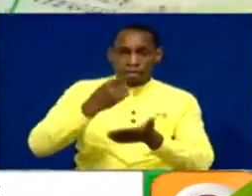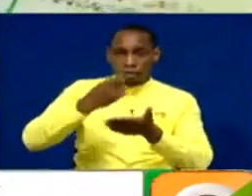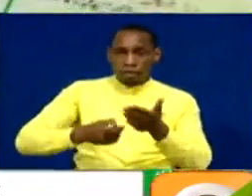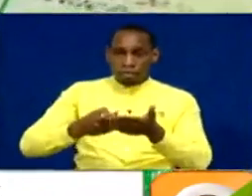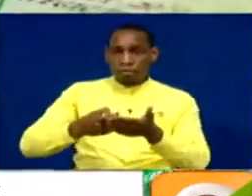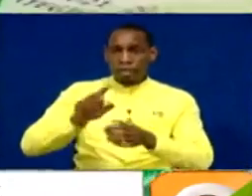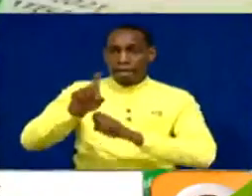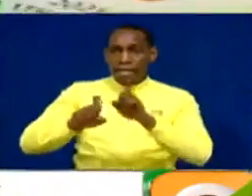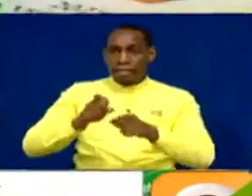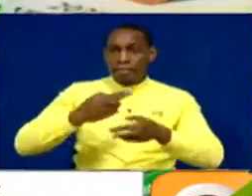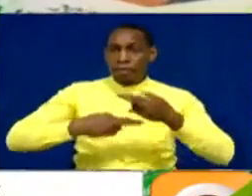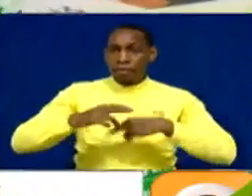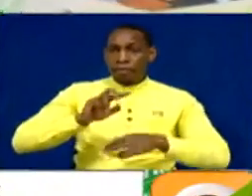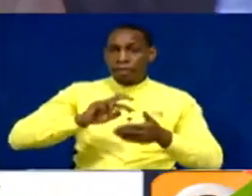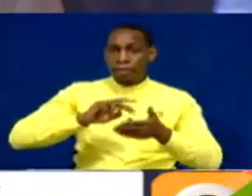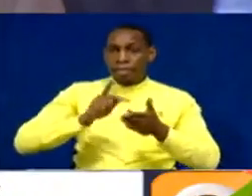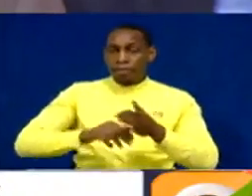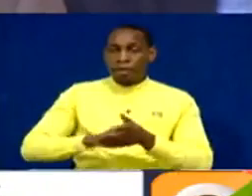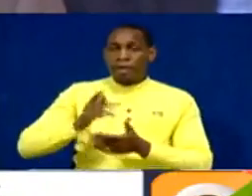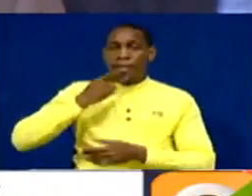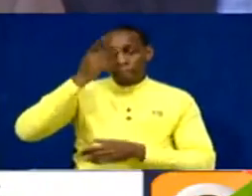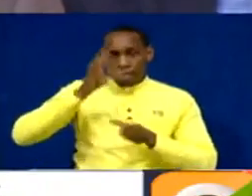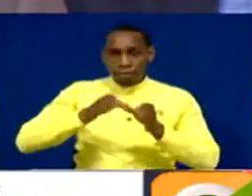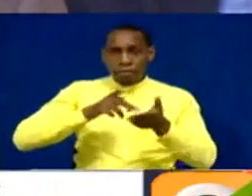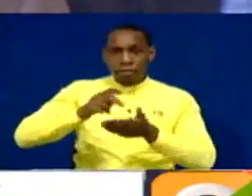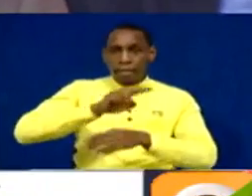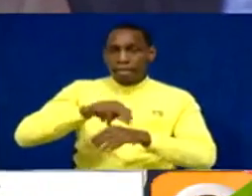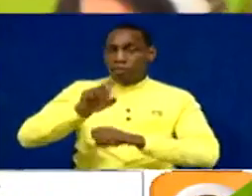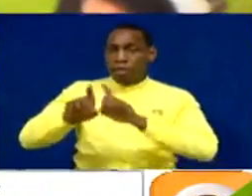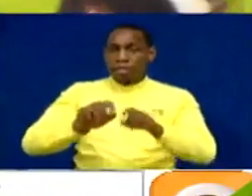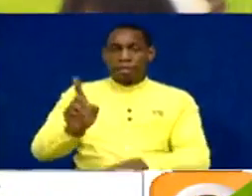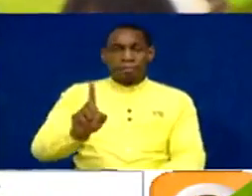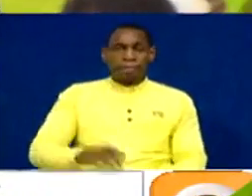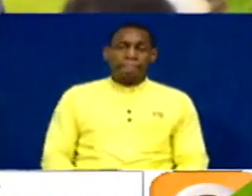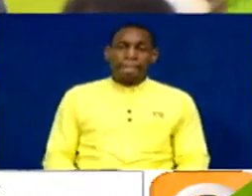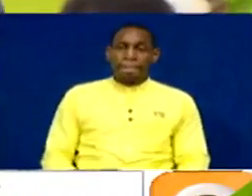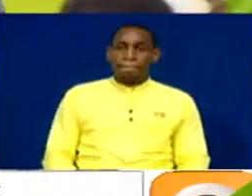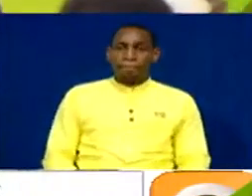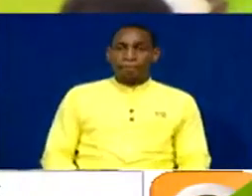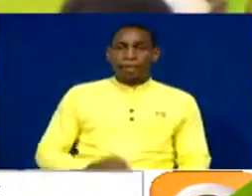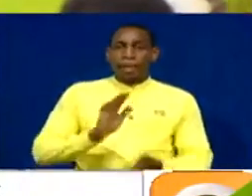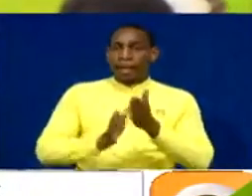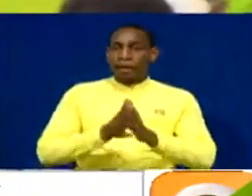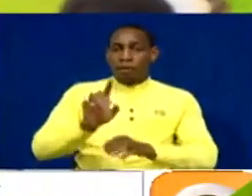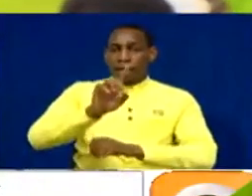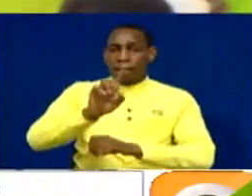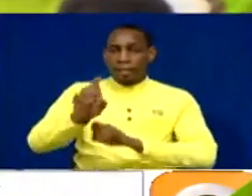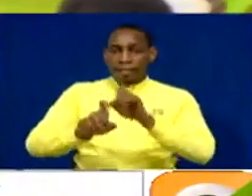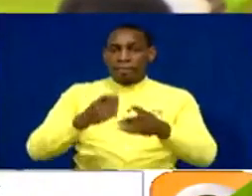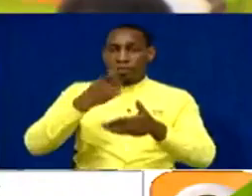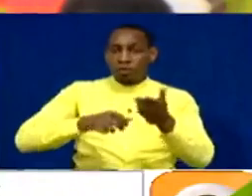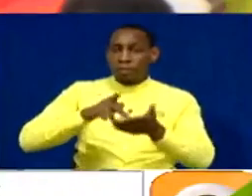of examinations does not mean that parents will be forced to pay for national exams. That there shall be no examination fees